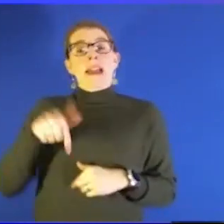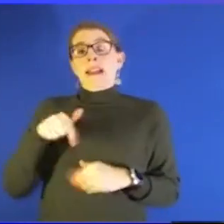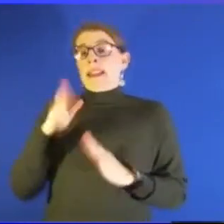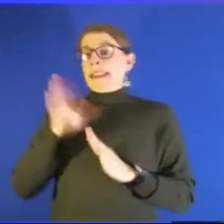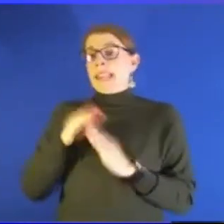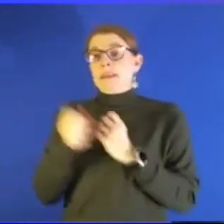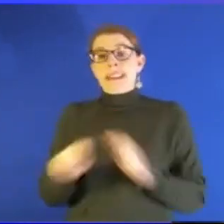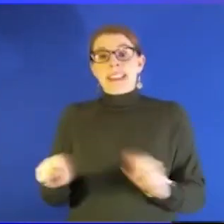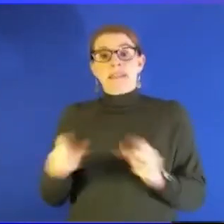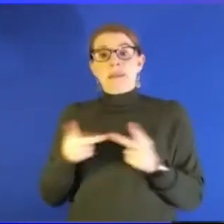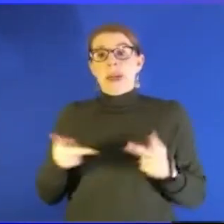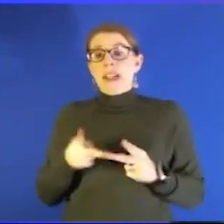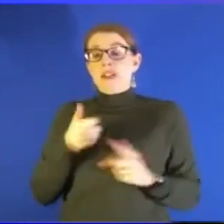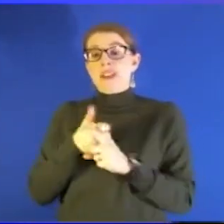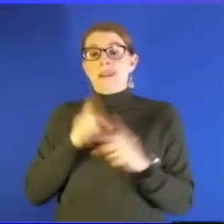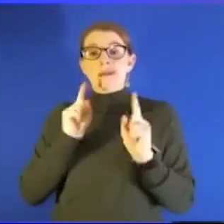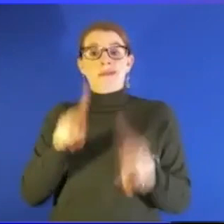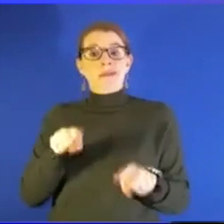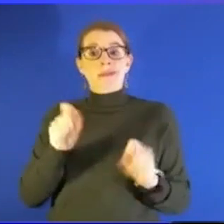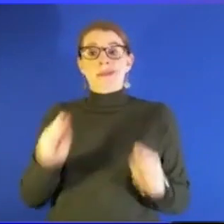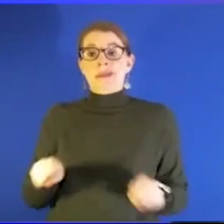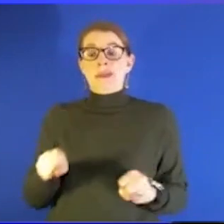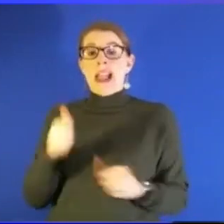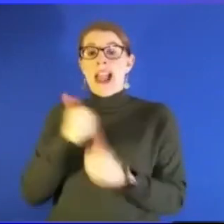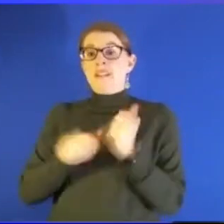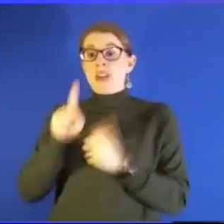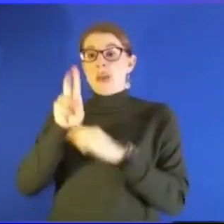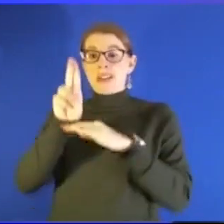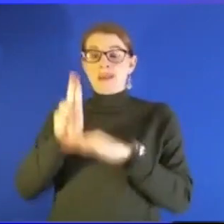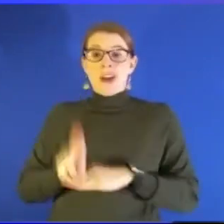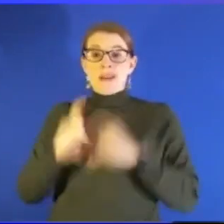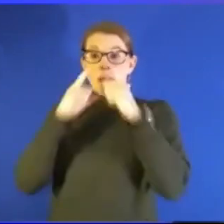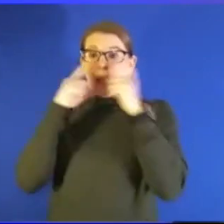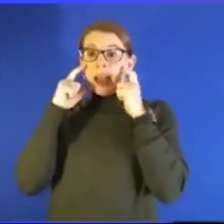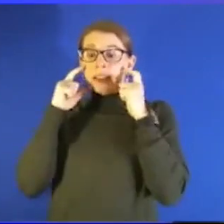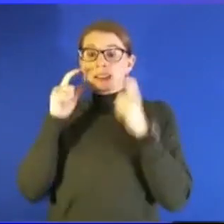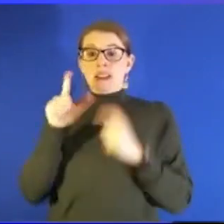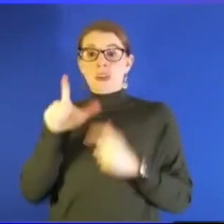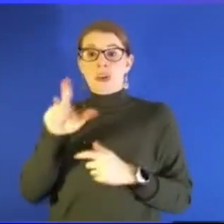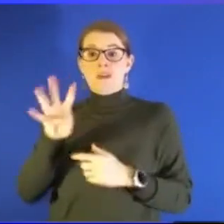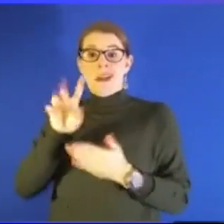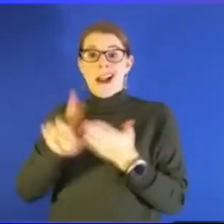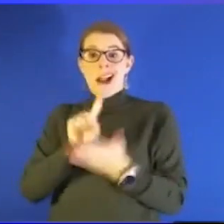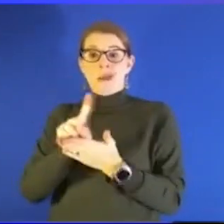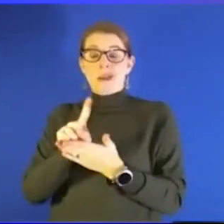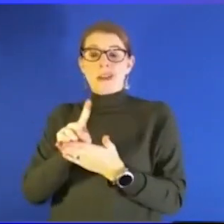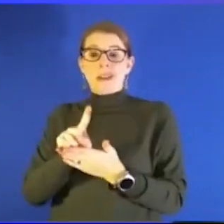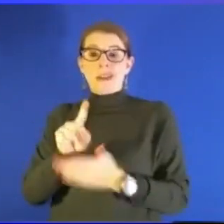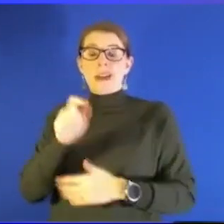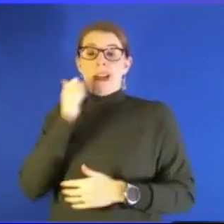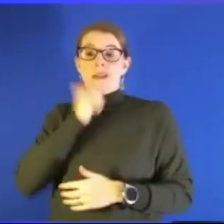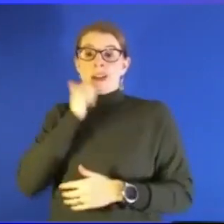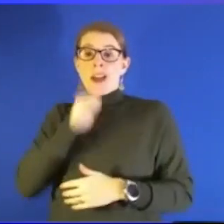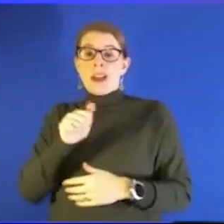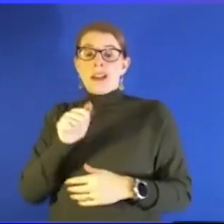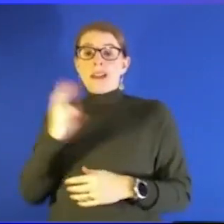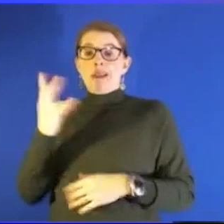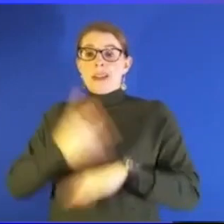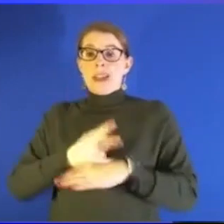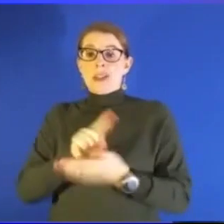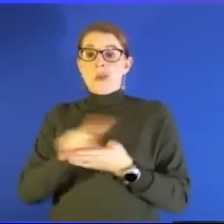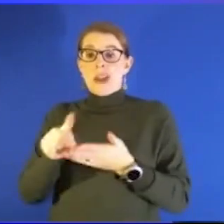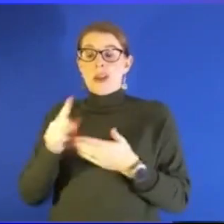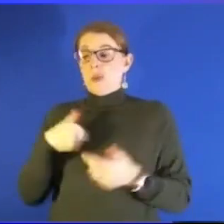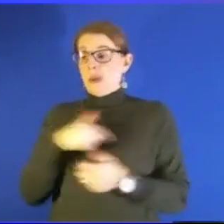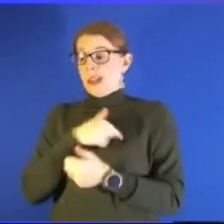masked 24/7. We're practicing all of those things internally that really keep everyone safe. And of course, especially our